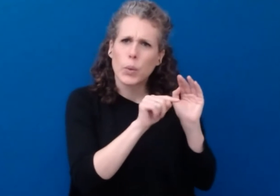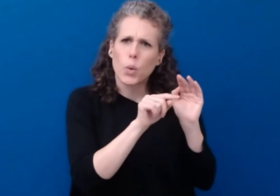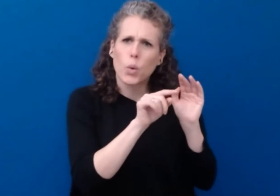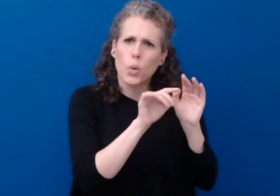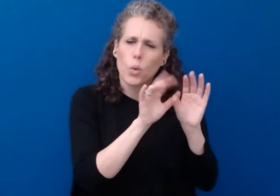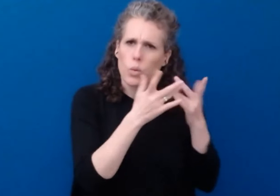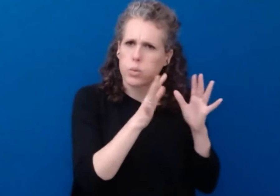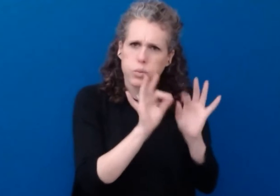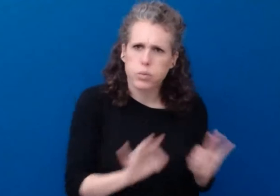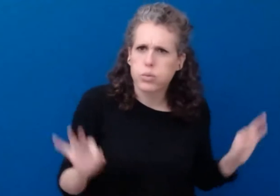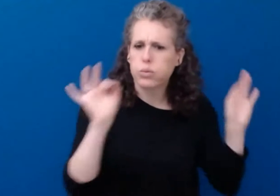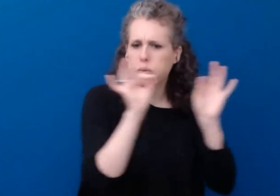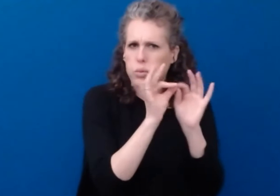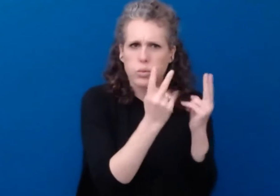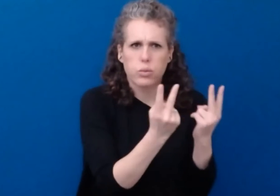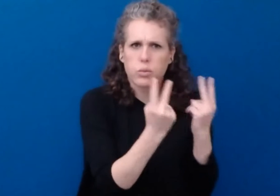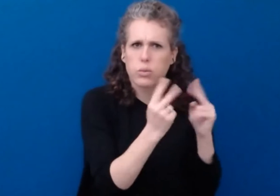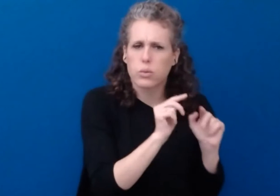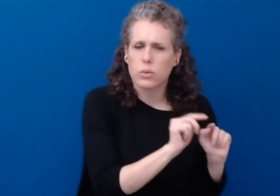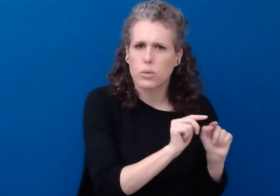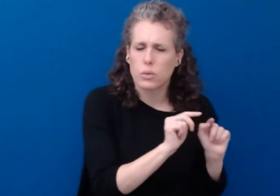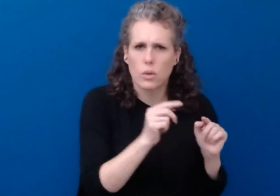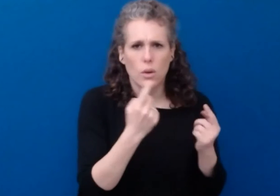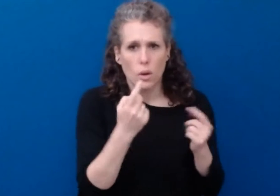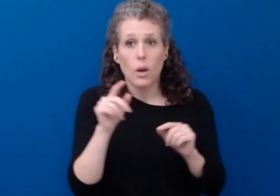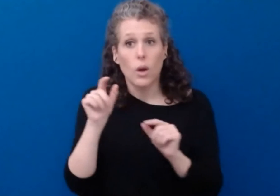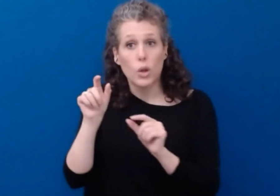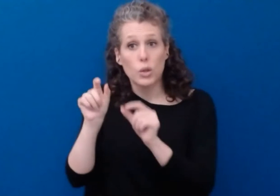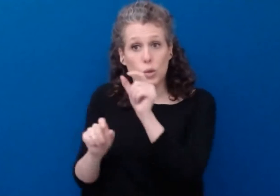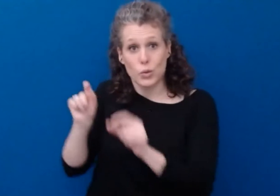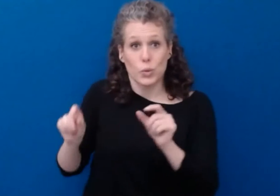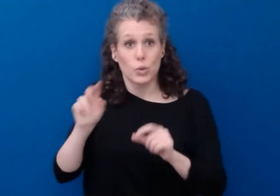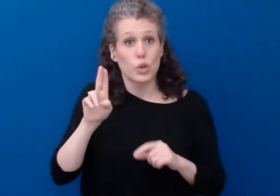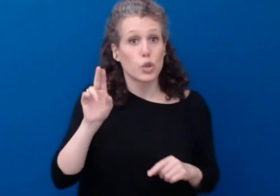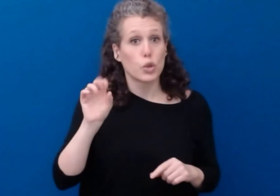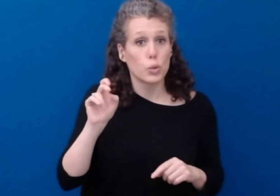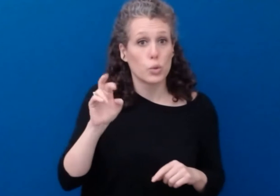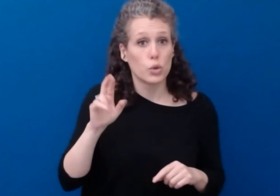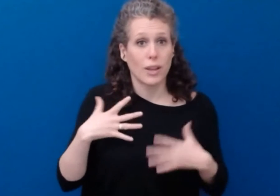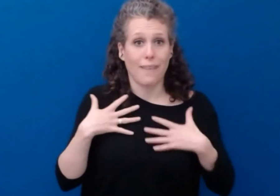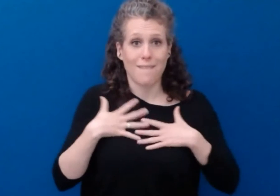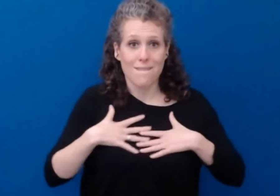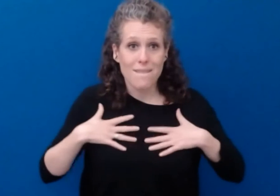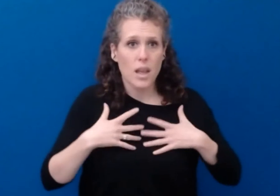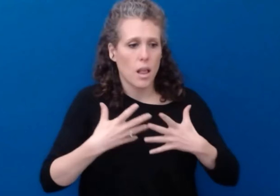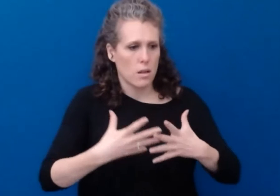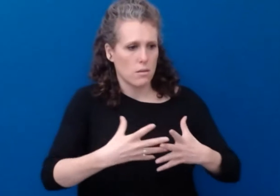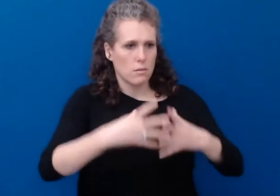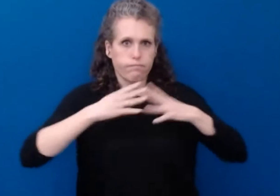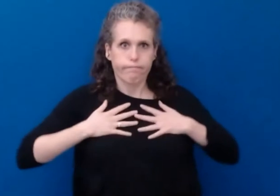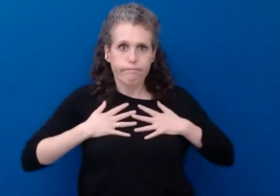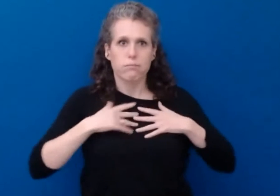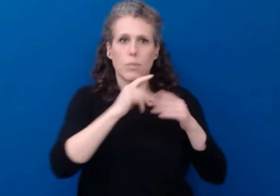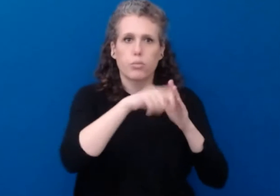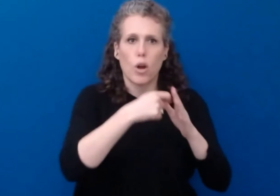factor, maybe, because if users as well feel that they own their project, you didn't